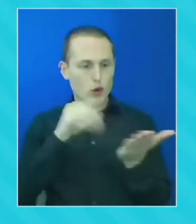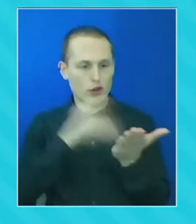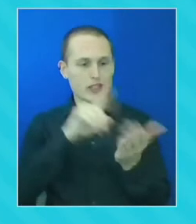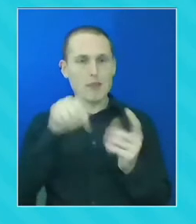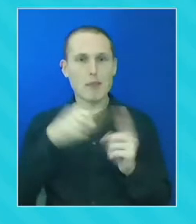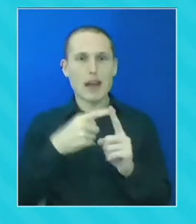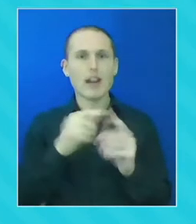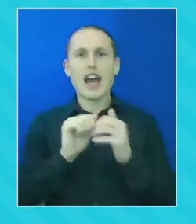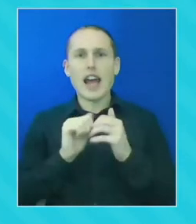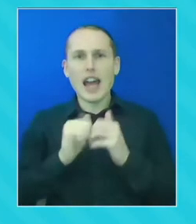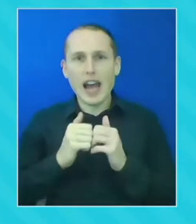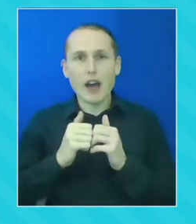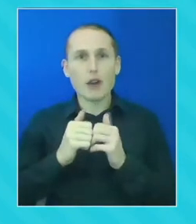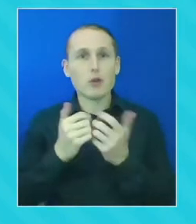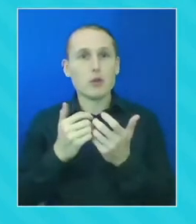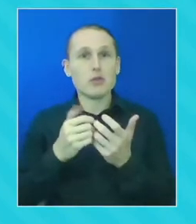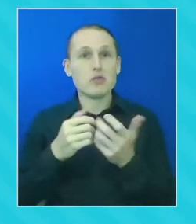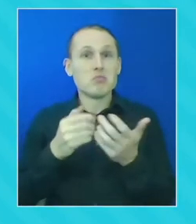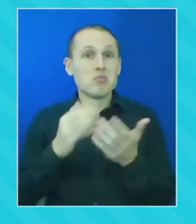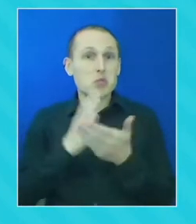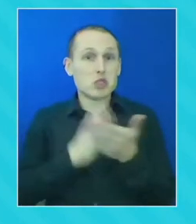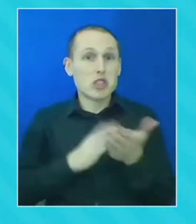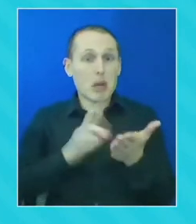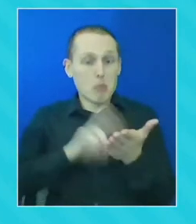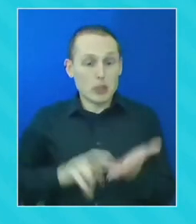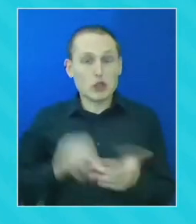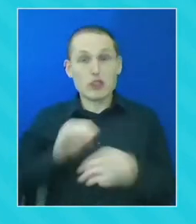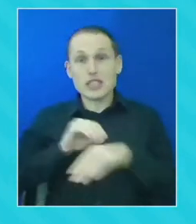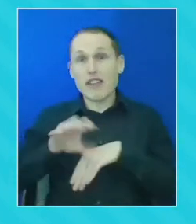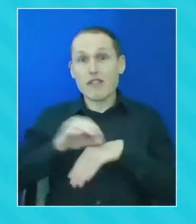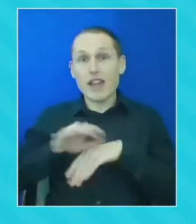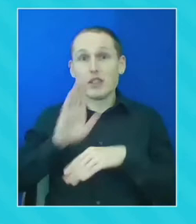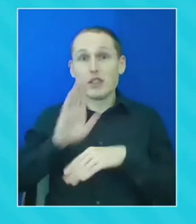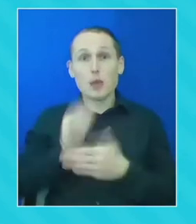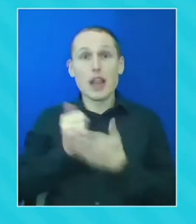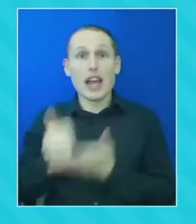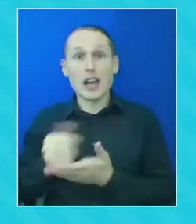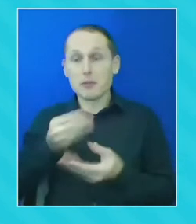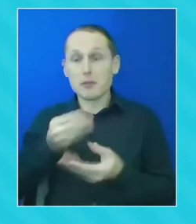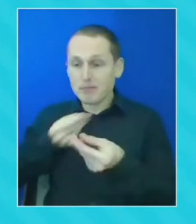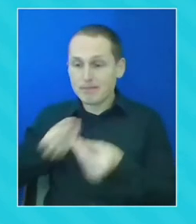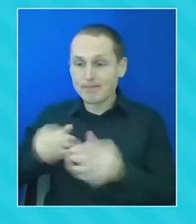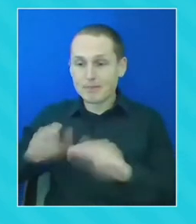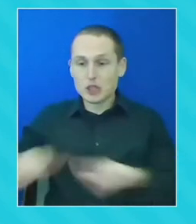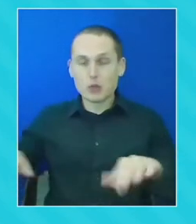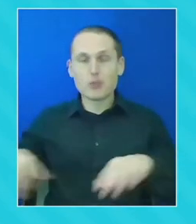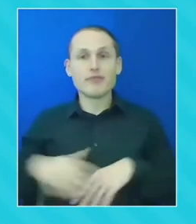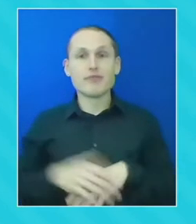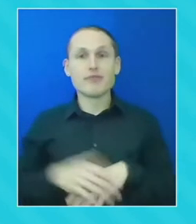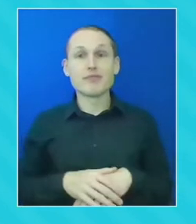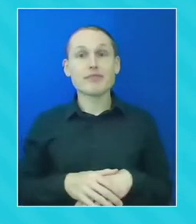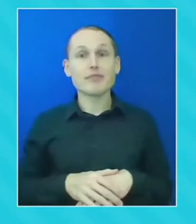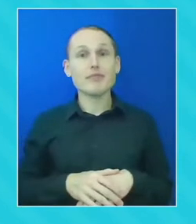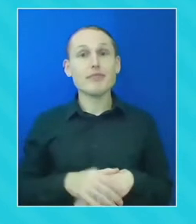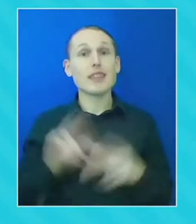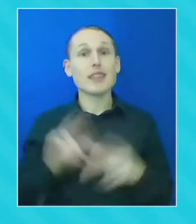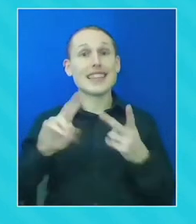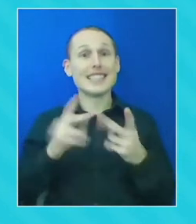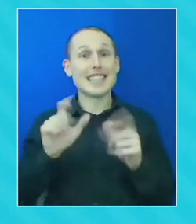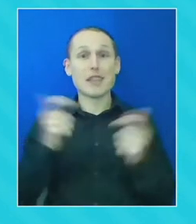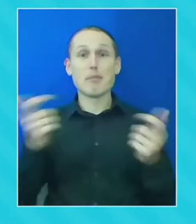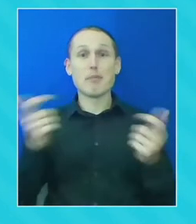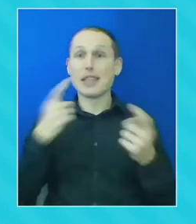cutting-edge research and practical advice in early childhood feeding. The second major accomplishment of PHA's Veggies Early and